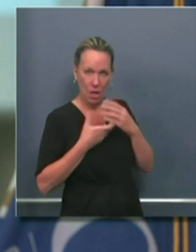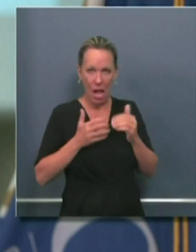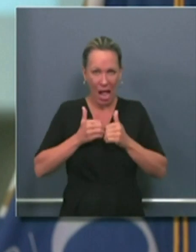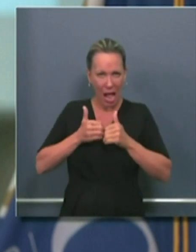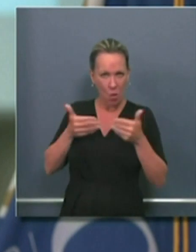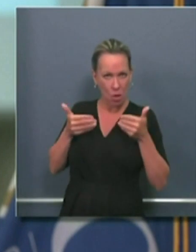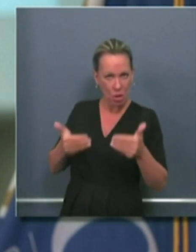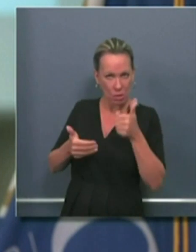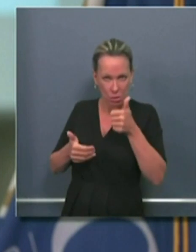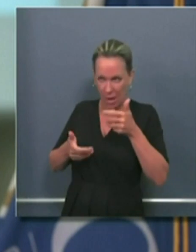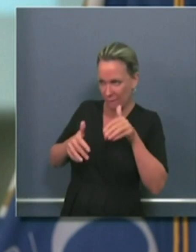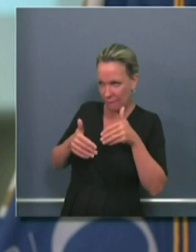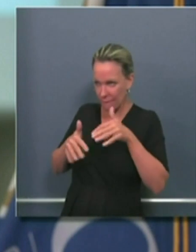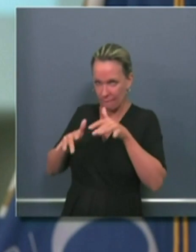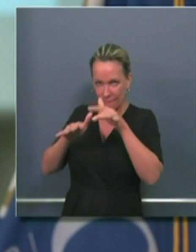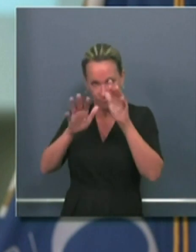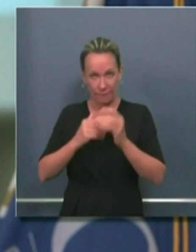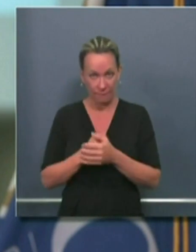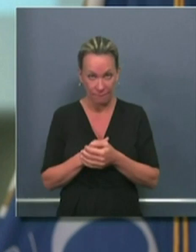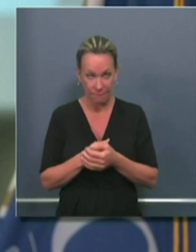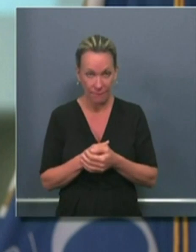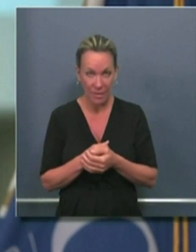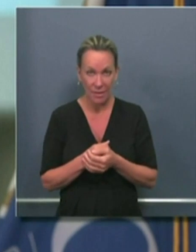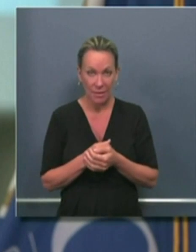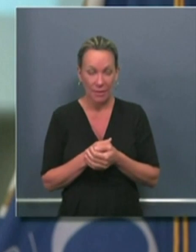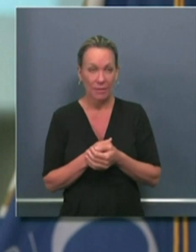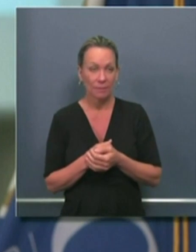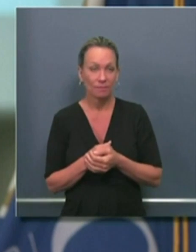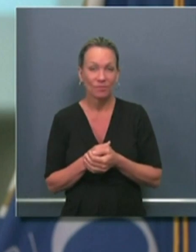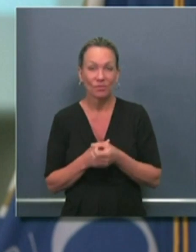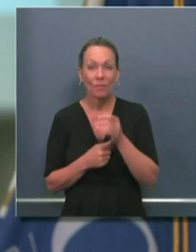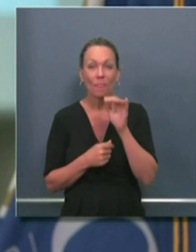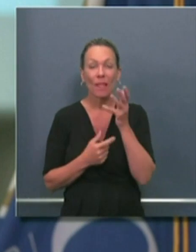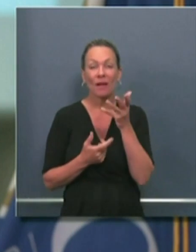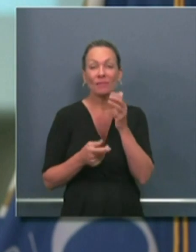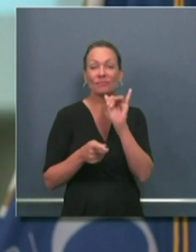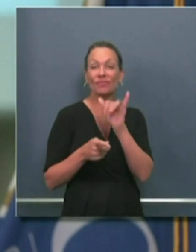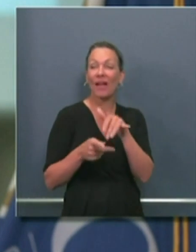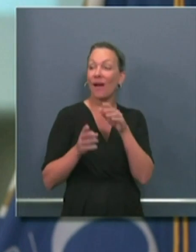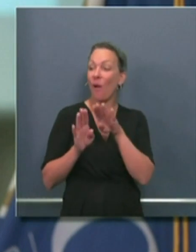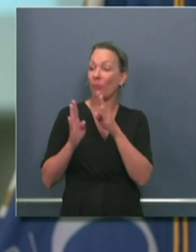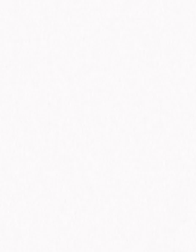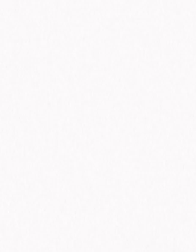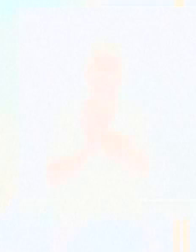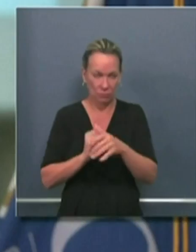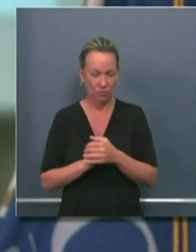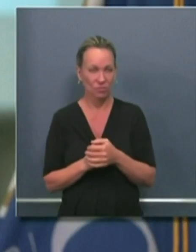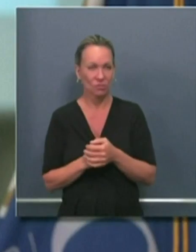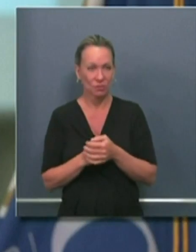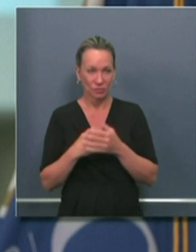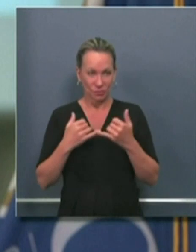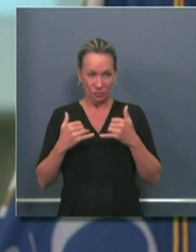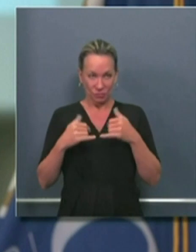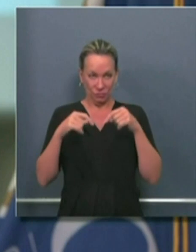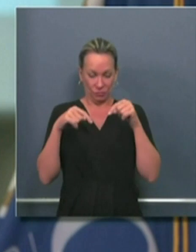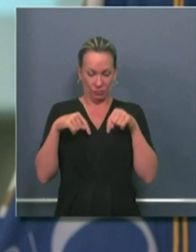symptoms of COVID-19, the disease caused by the novel coronavirus. The move to allow haircuts by appointment in most of